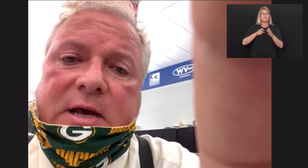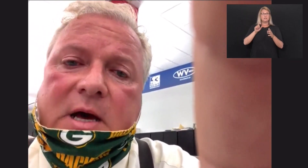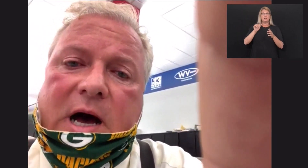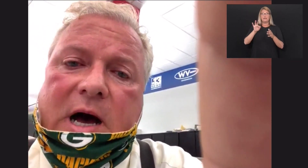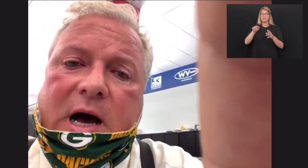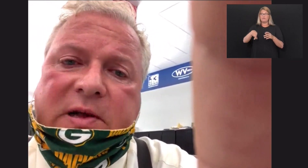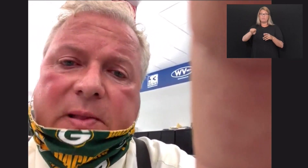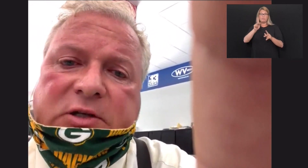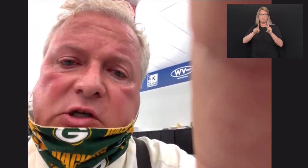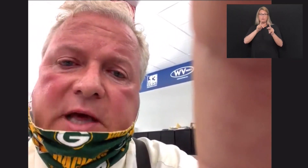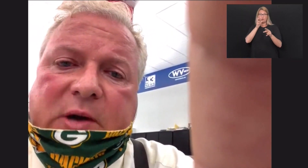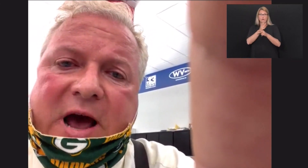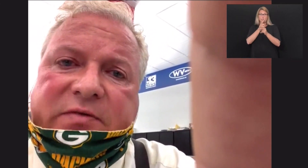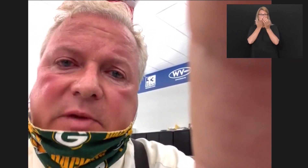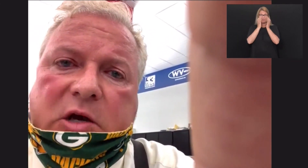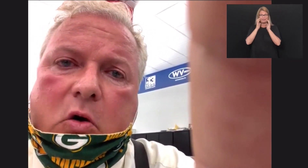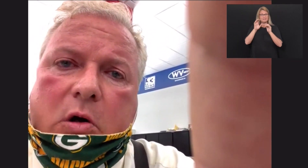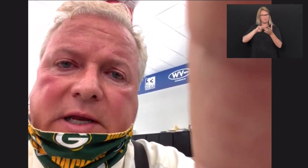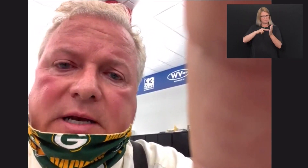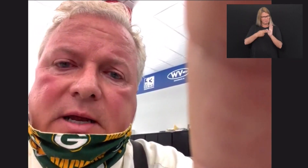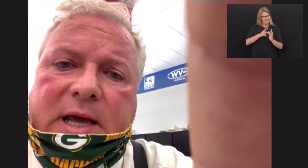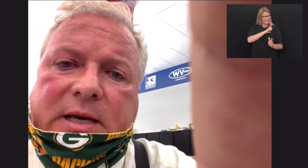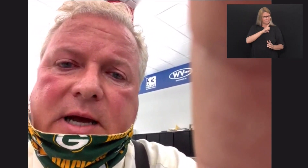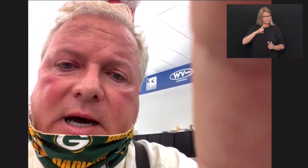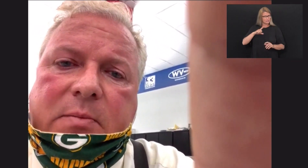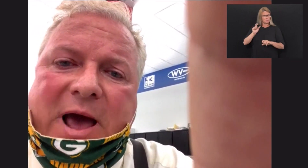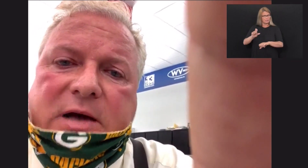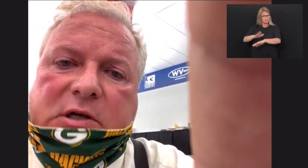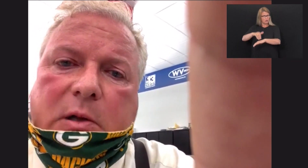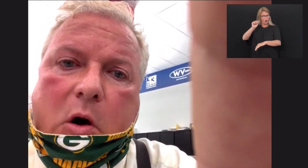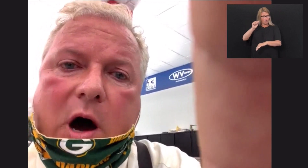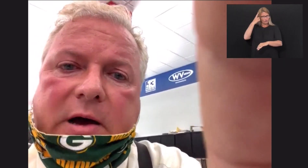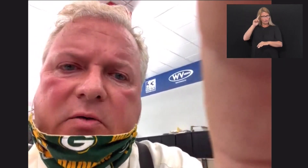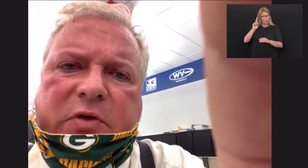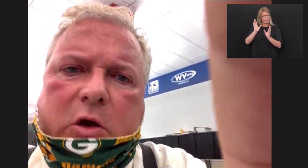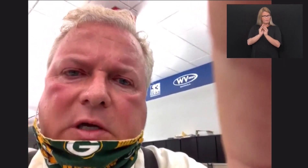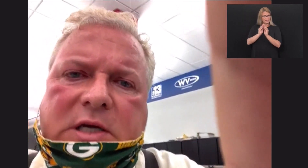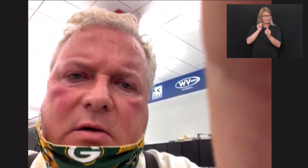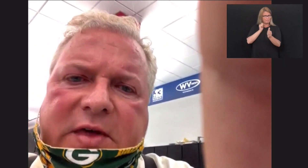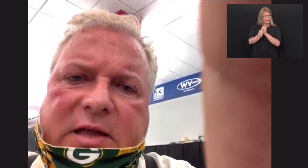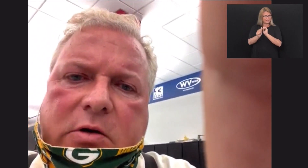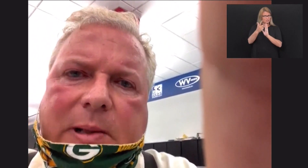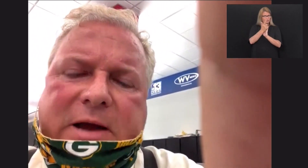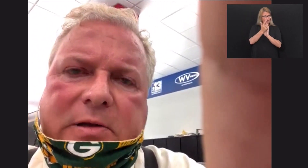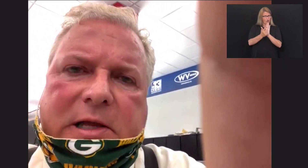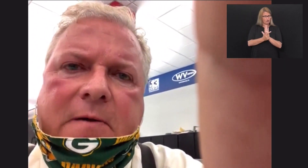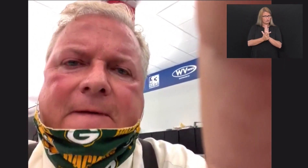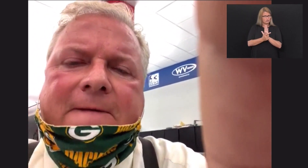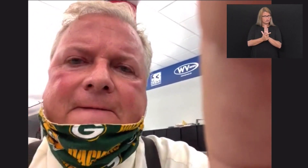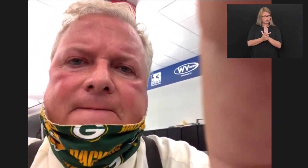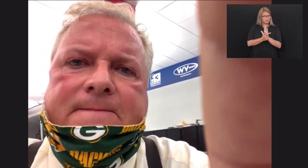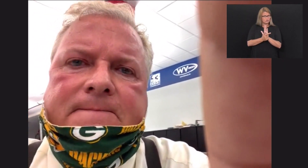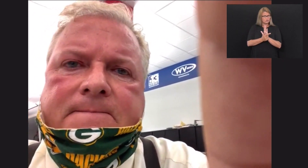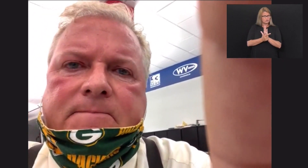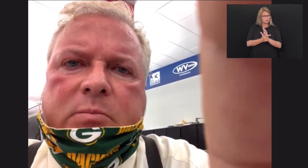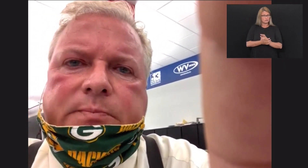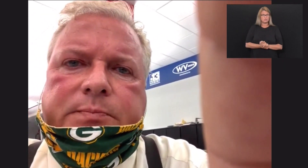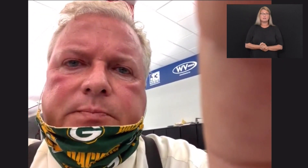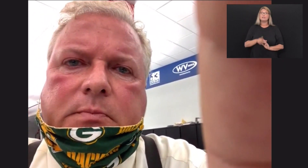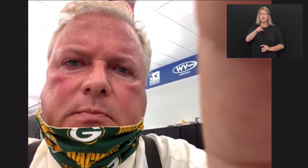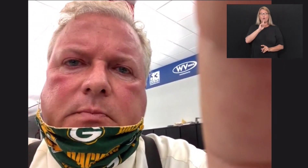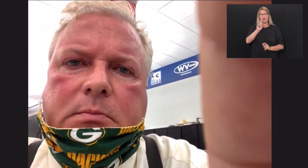from the standpoint of our health departments and all the input that we're getting there. But we also see and we listen to what's happening right